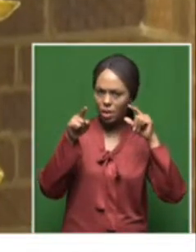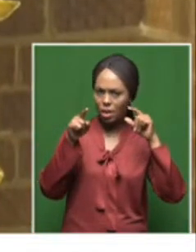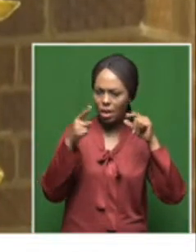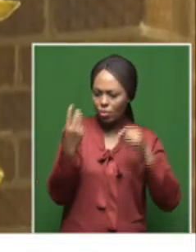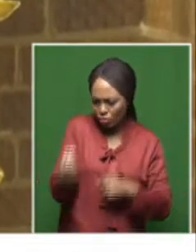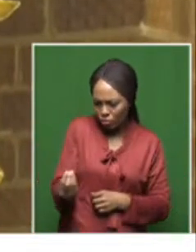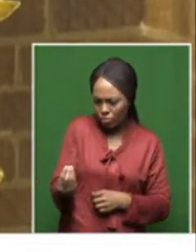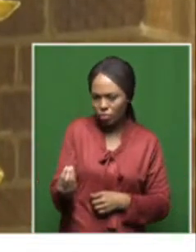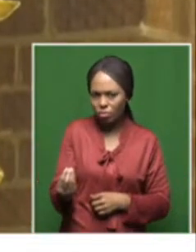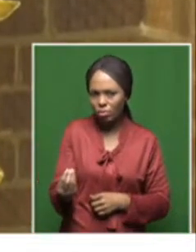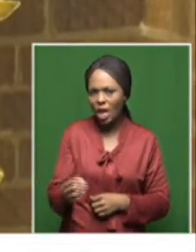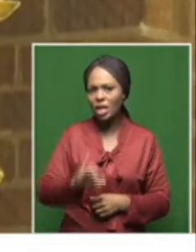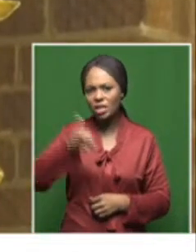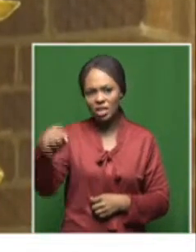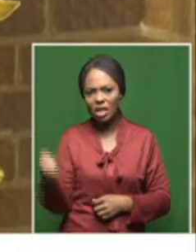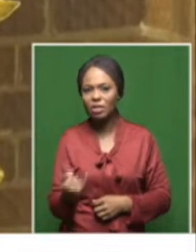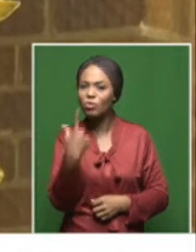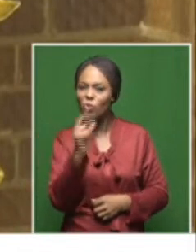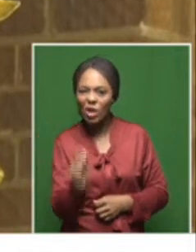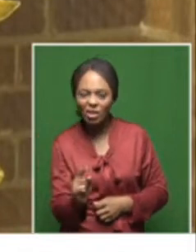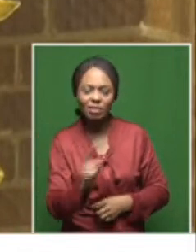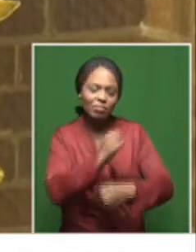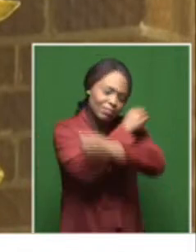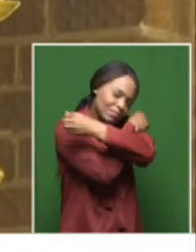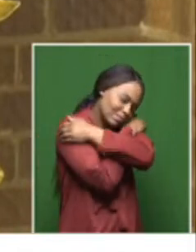thing but give her a hug.